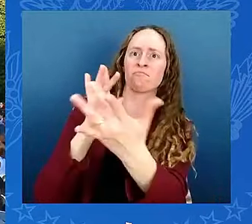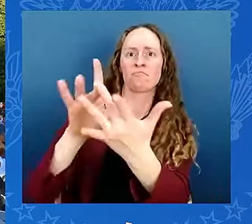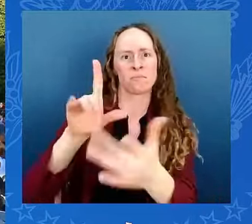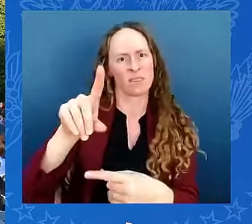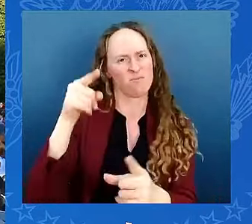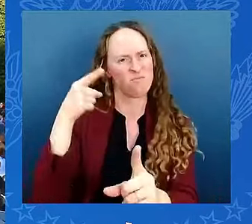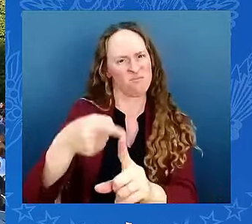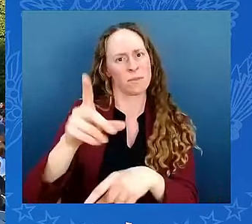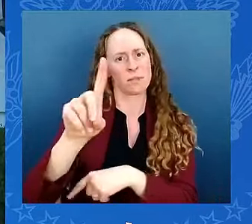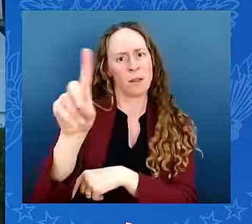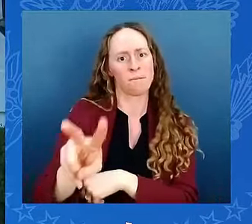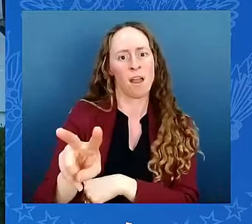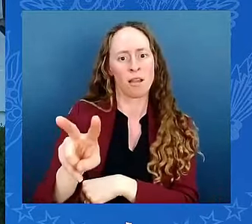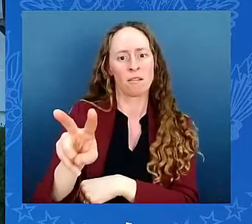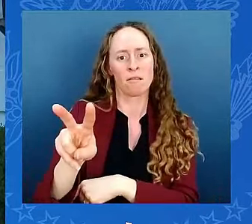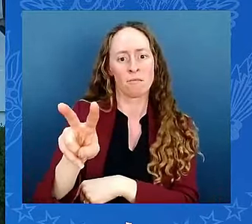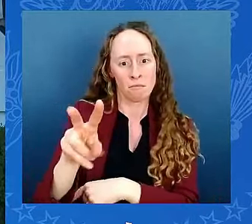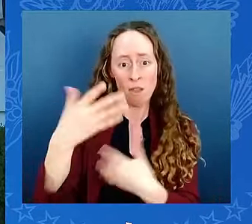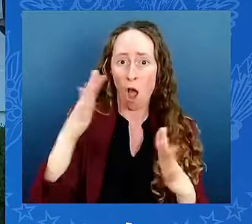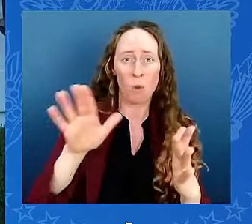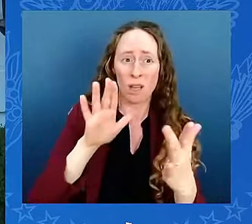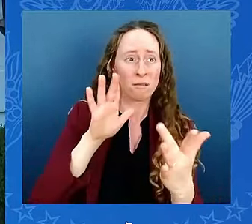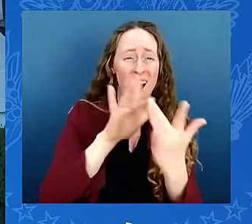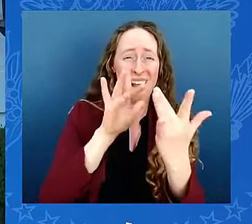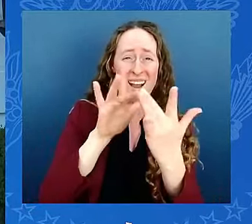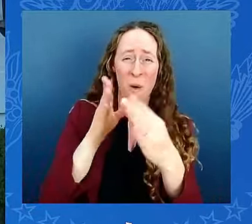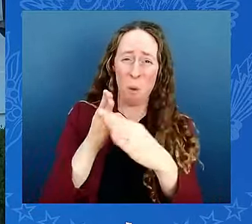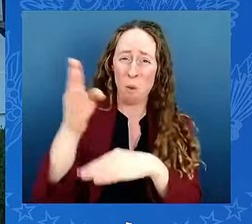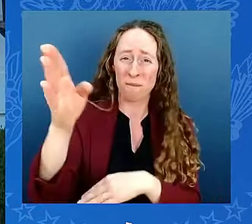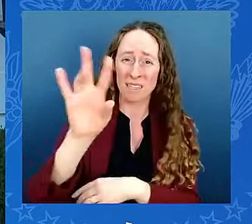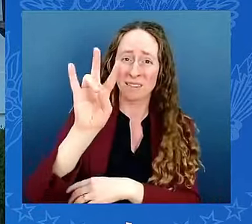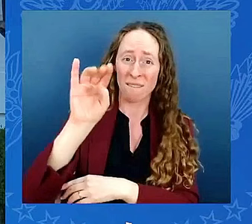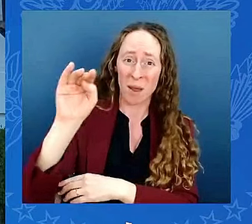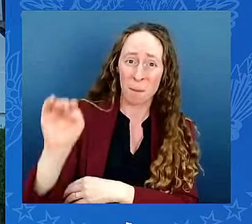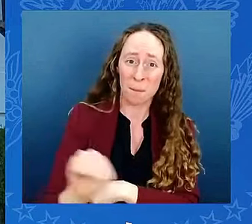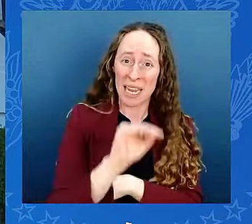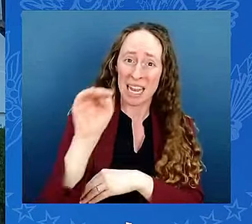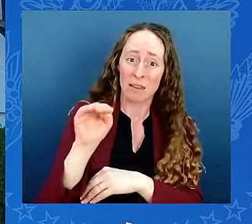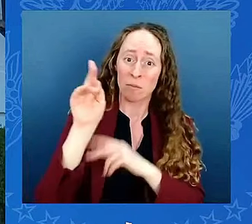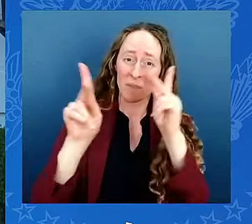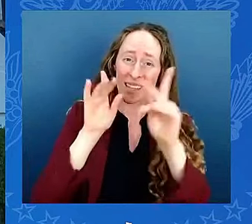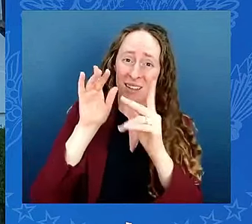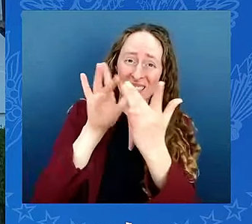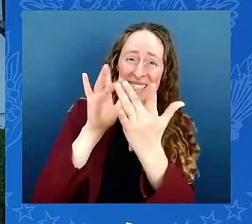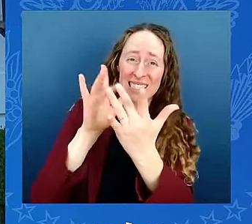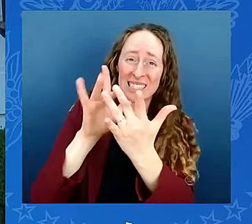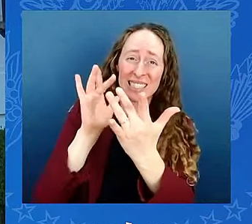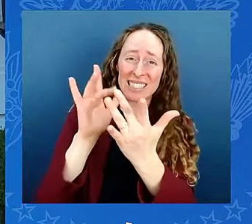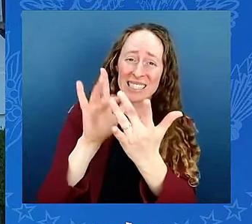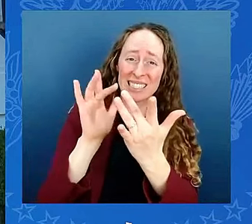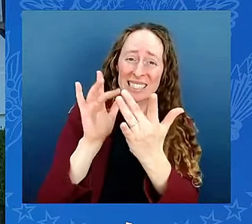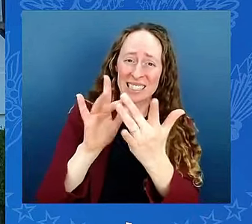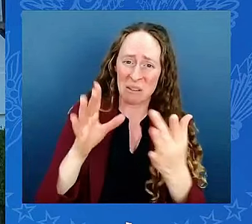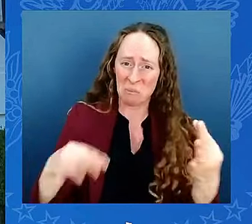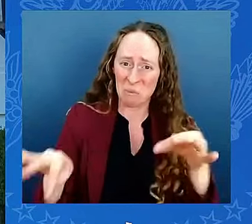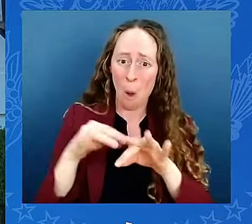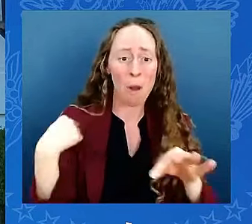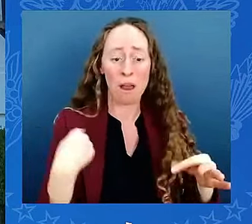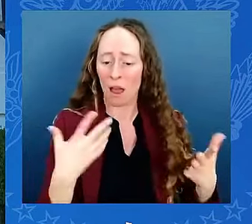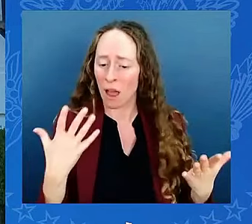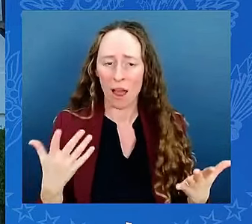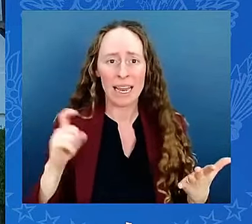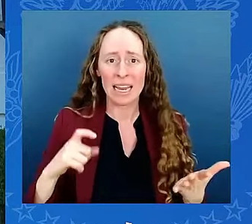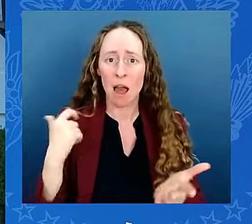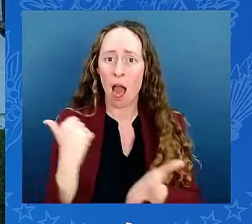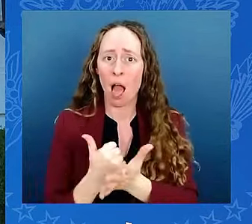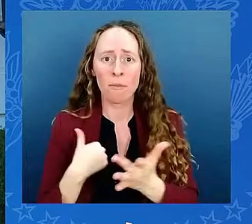It matters. It saves lives. Being able to pick up that phone and call. I remember the first time I listened in. I